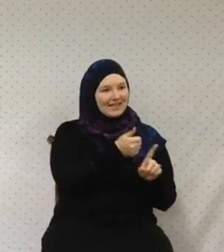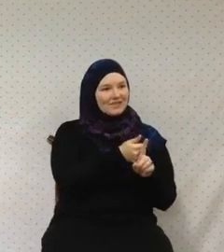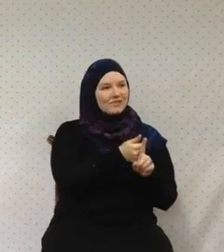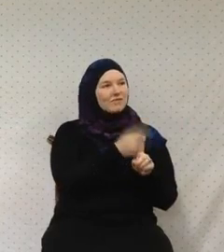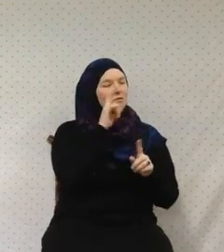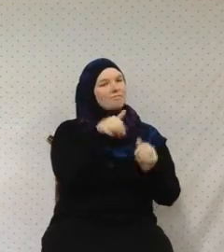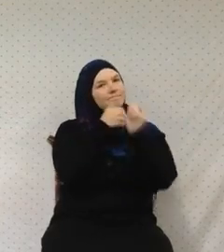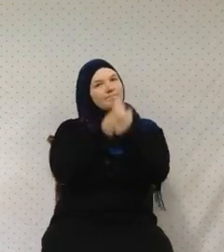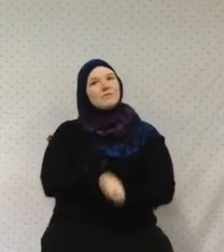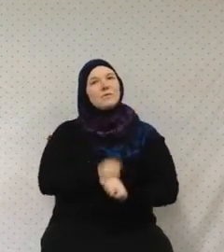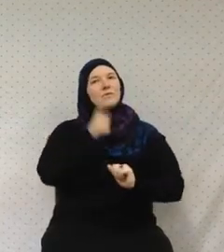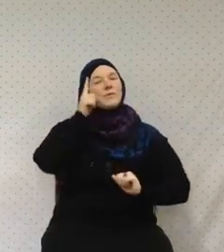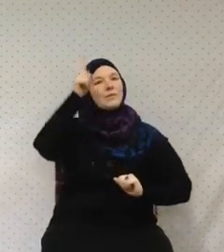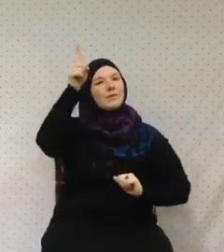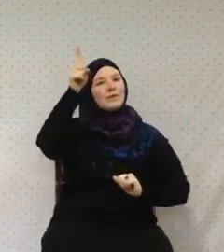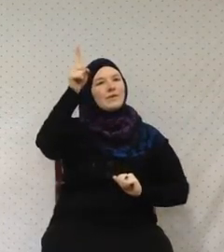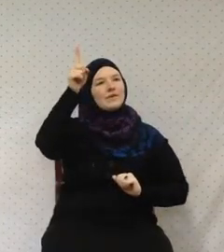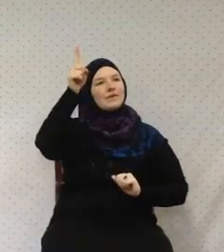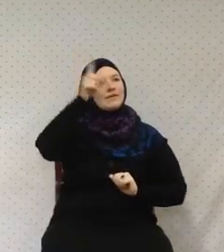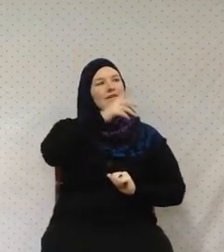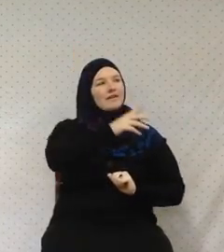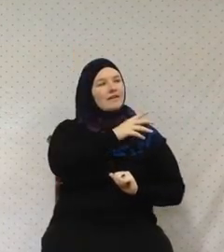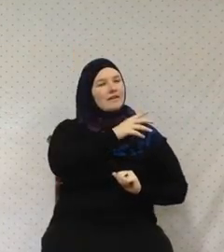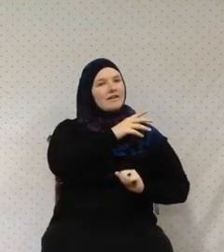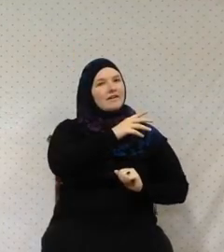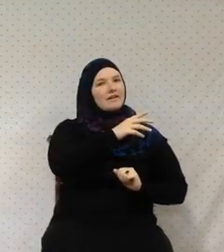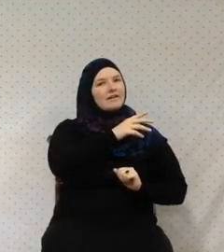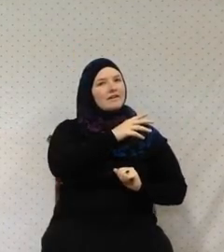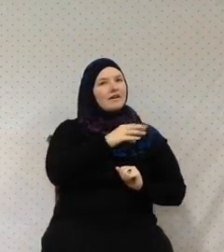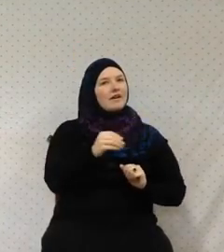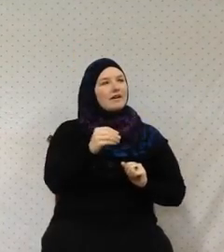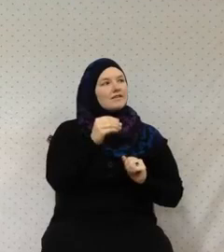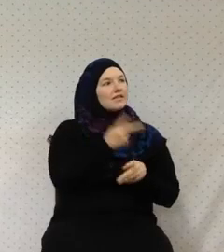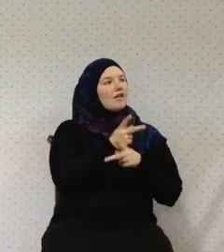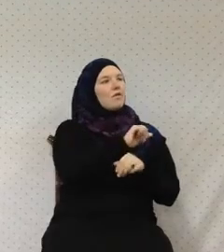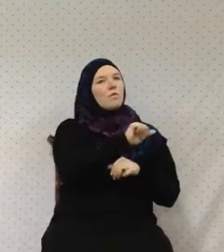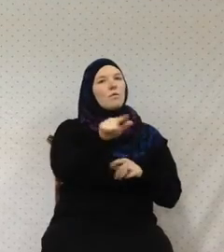your submission to Allah, and even of your goals in your life.